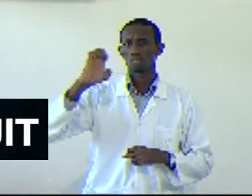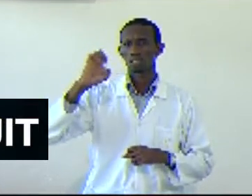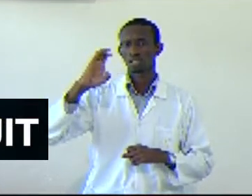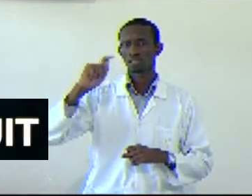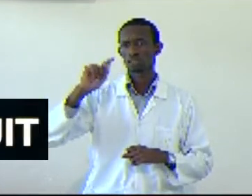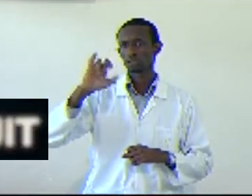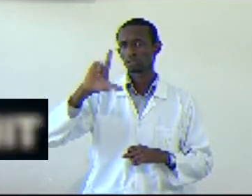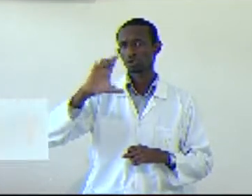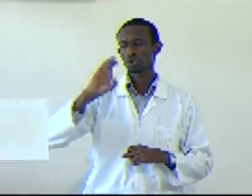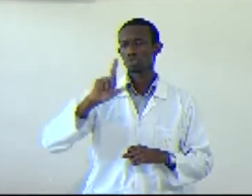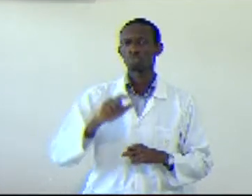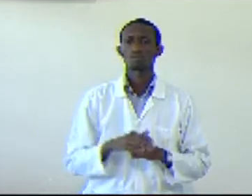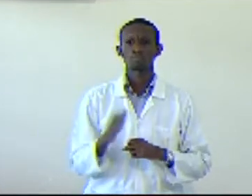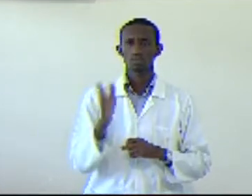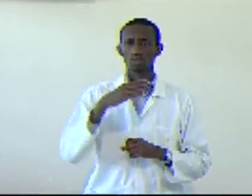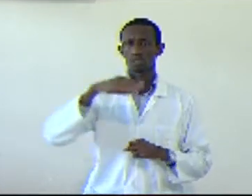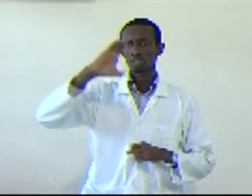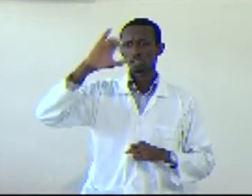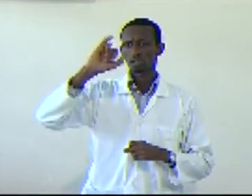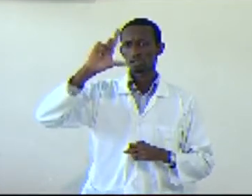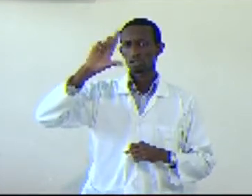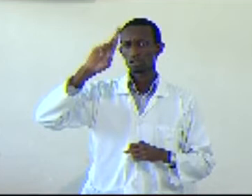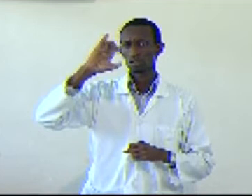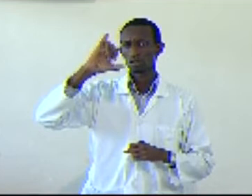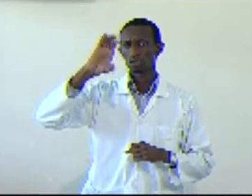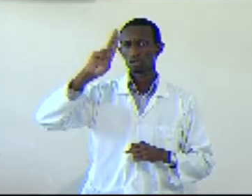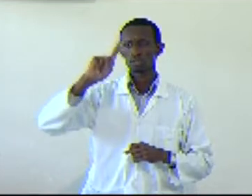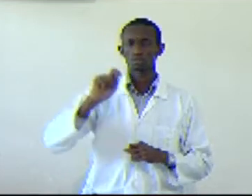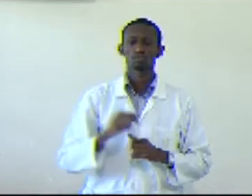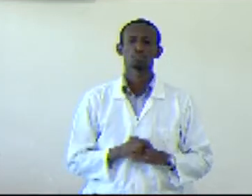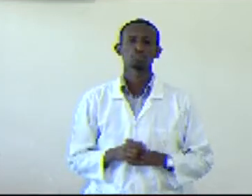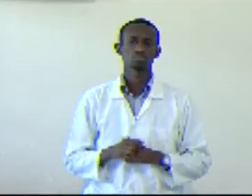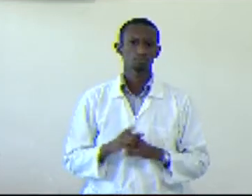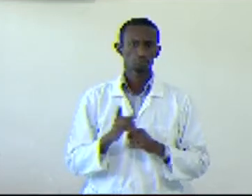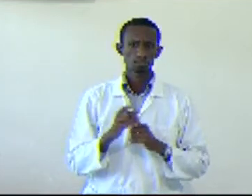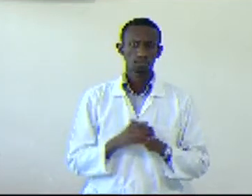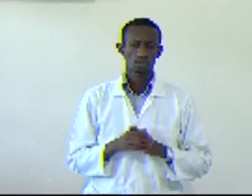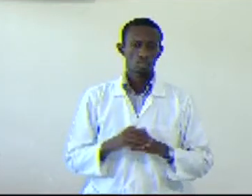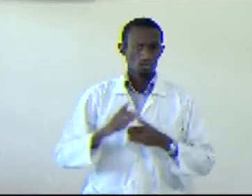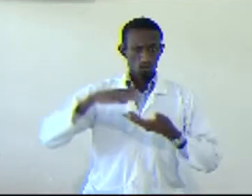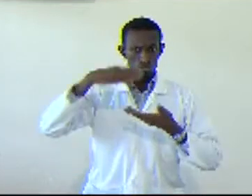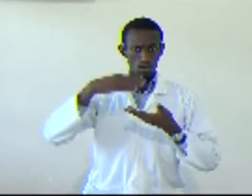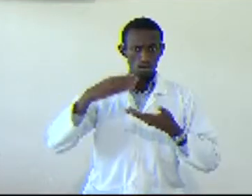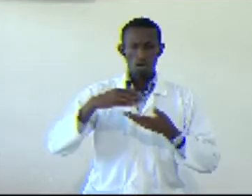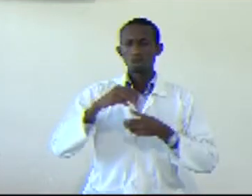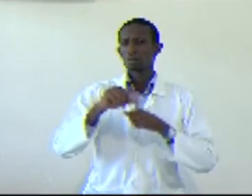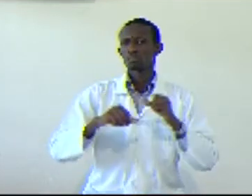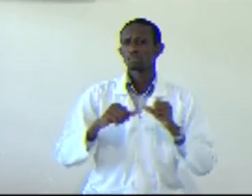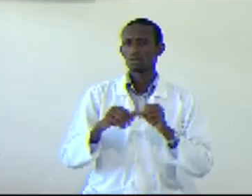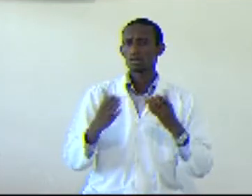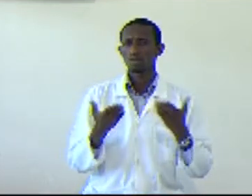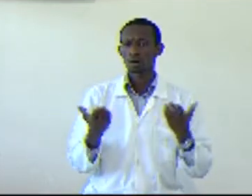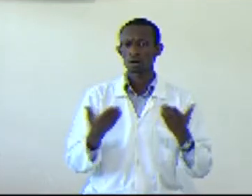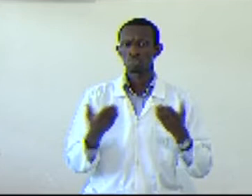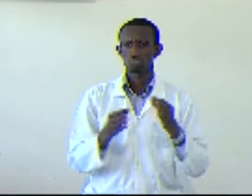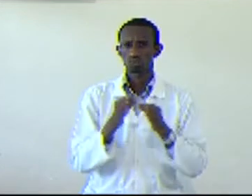the competence. At the end of this unit, you should be able to construct and analyze a complex electrical circuit. I